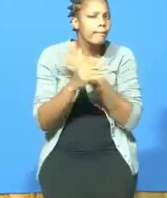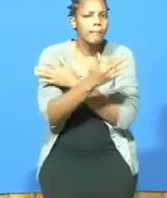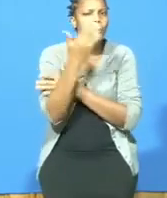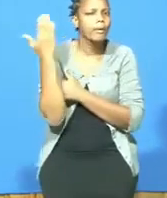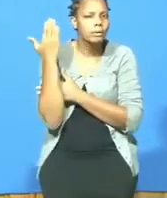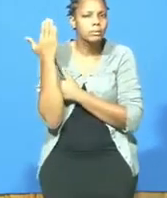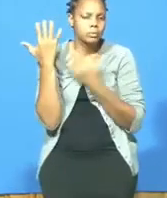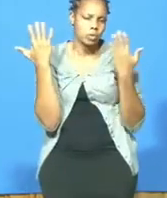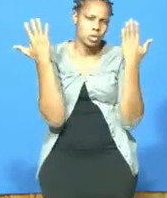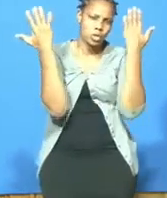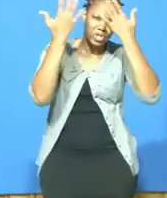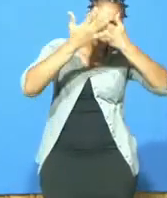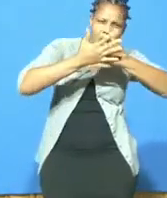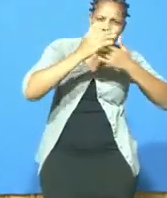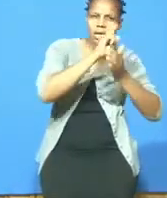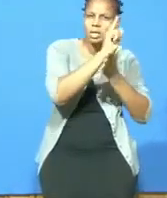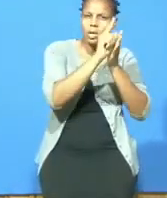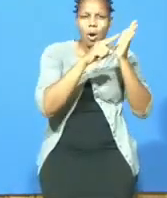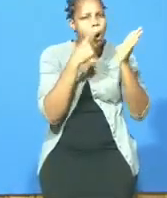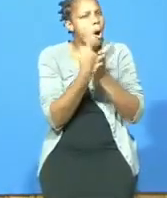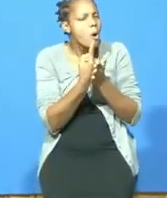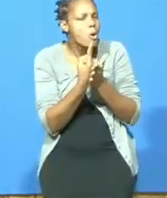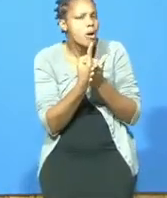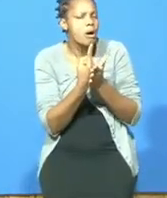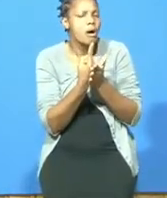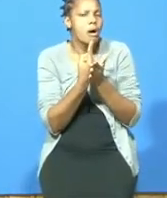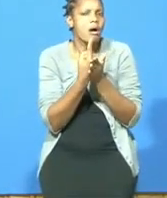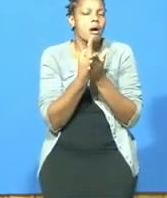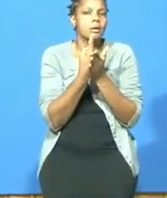the darkest hour.